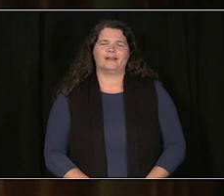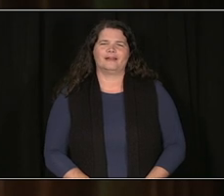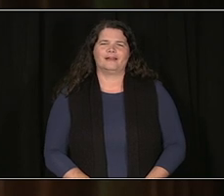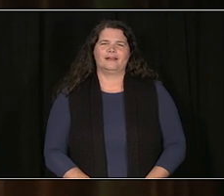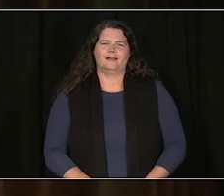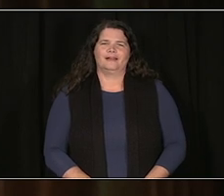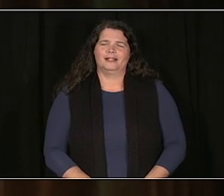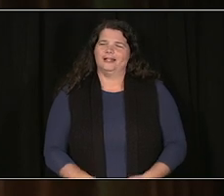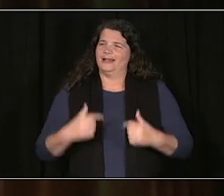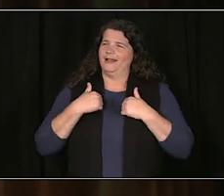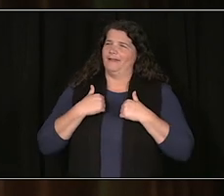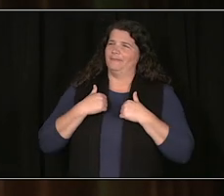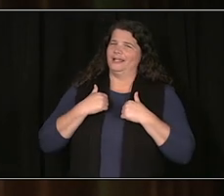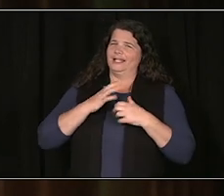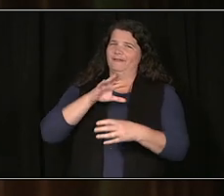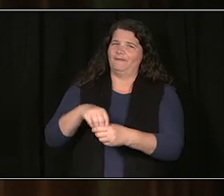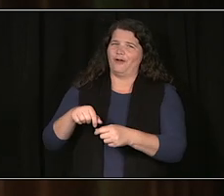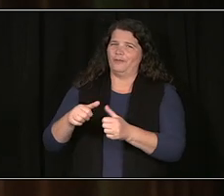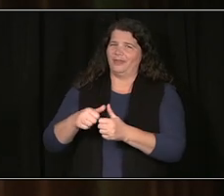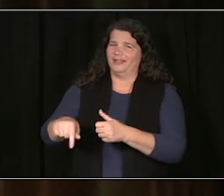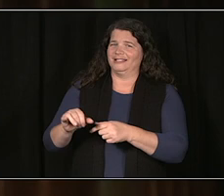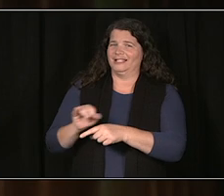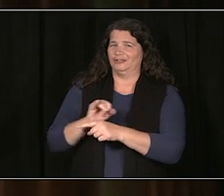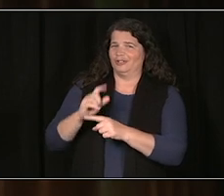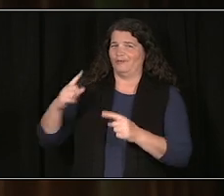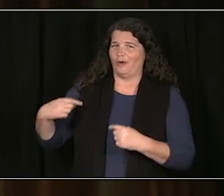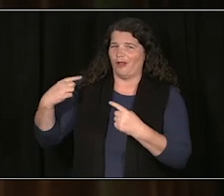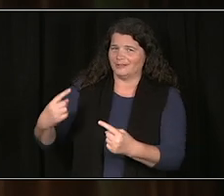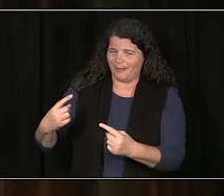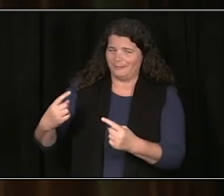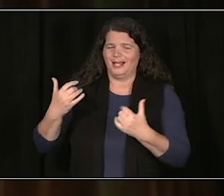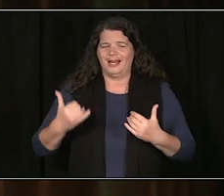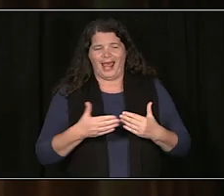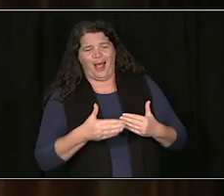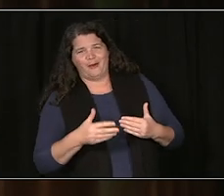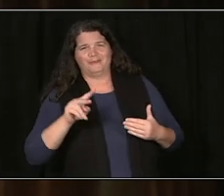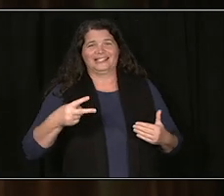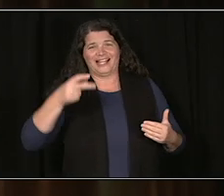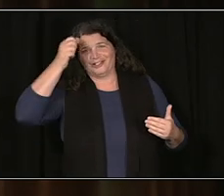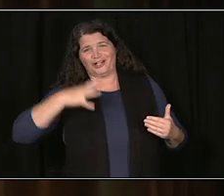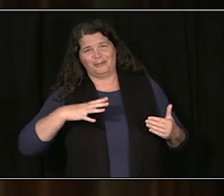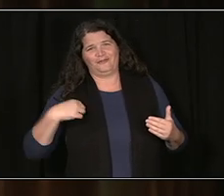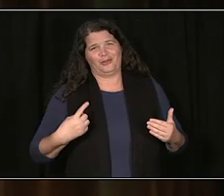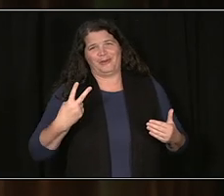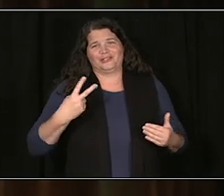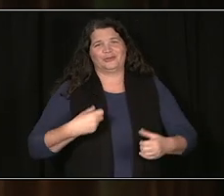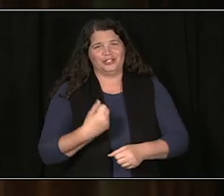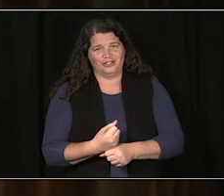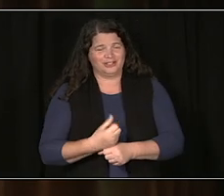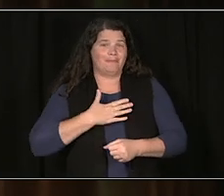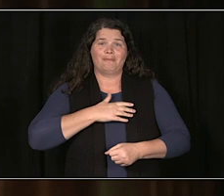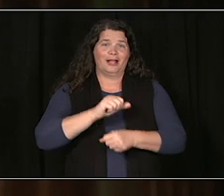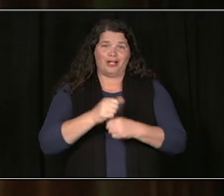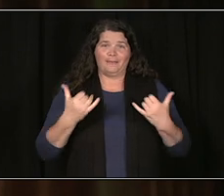in this industry for a long time, but now I've been second gentleman for about a little over two years. And I travel the country and I